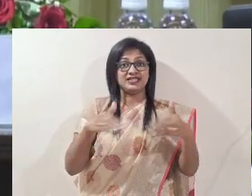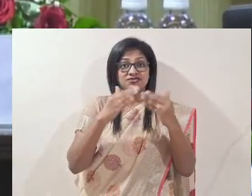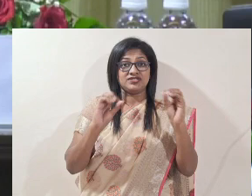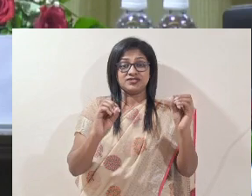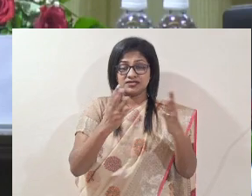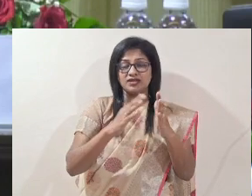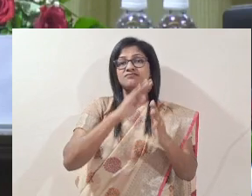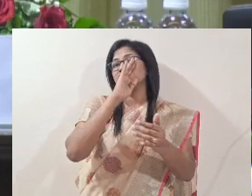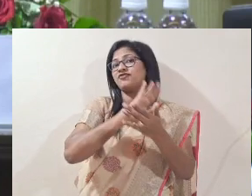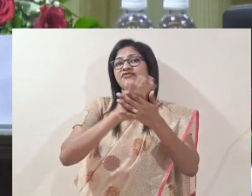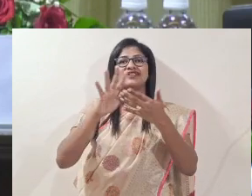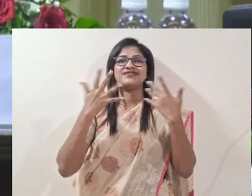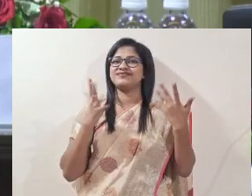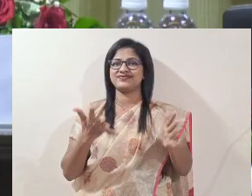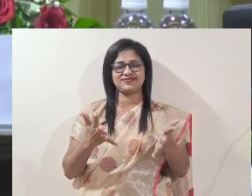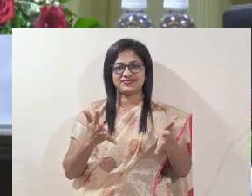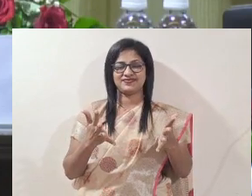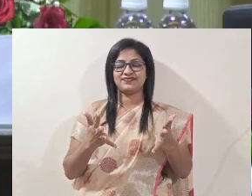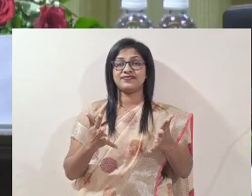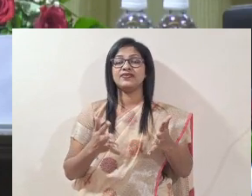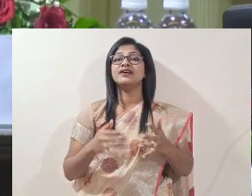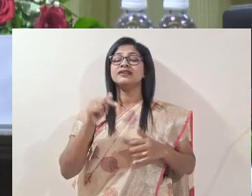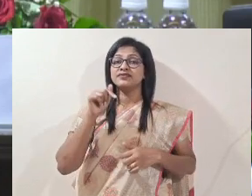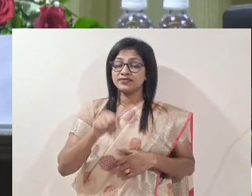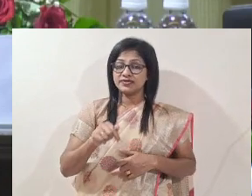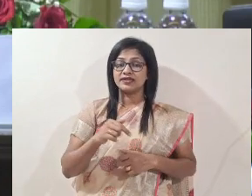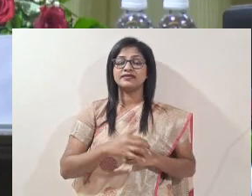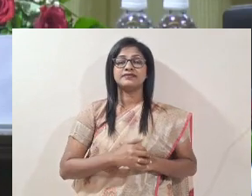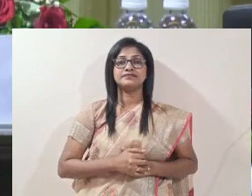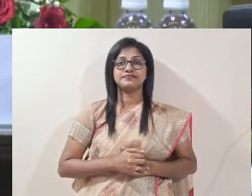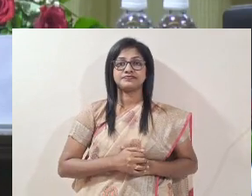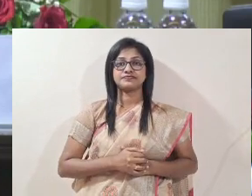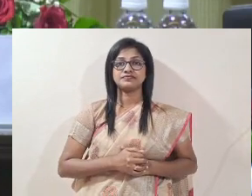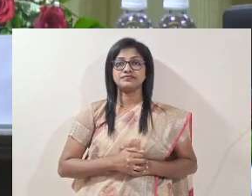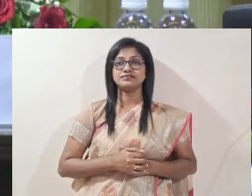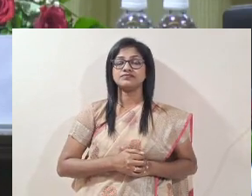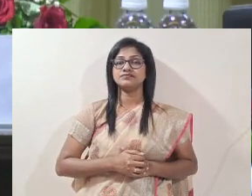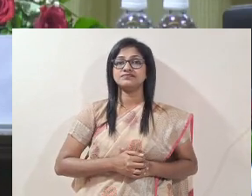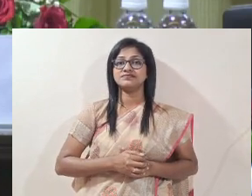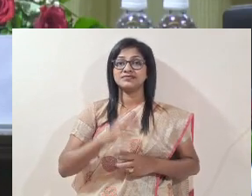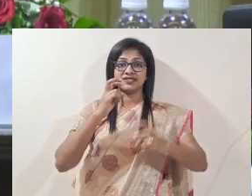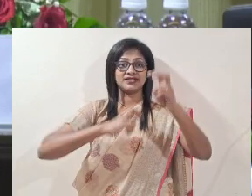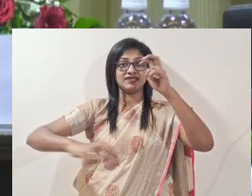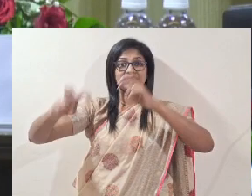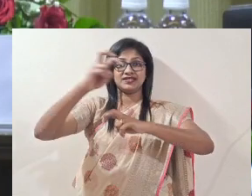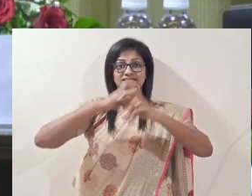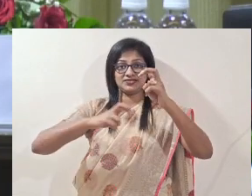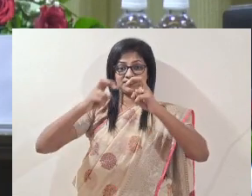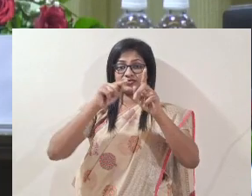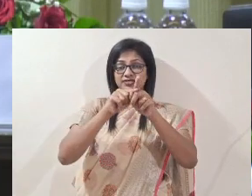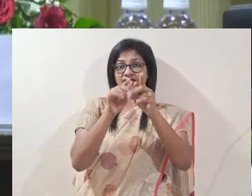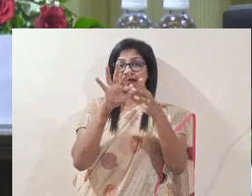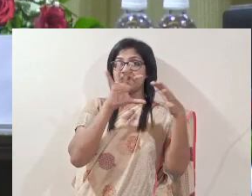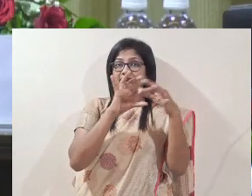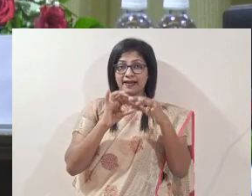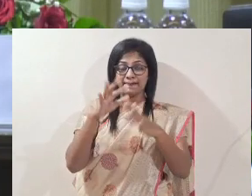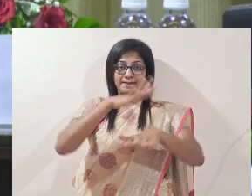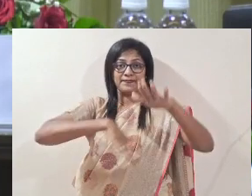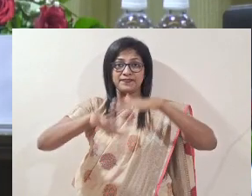end. And since the understanding of transportation planning